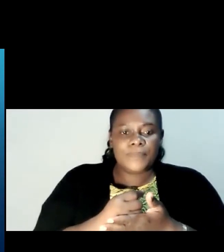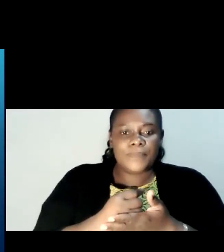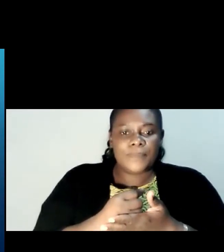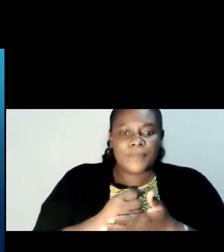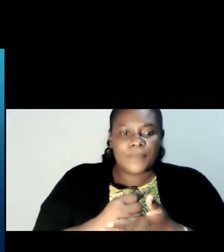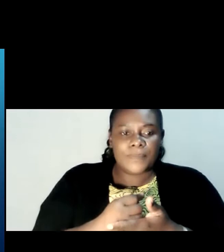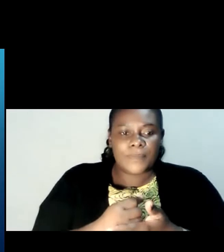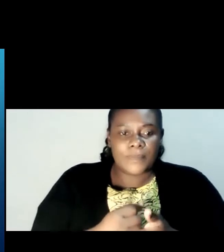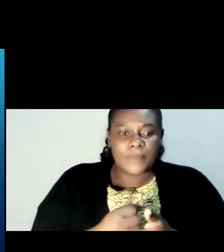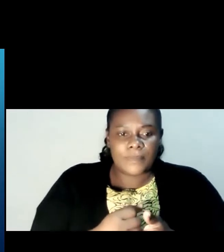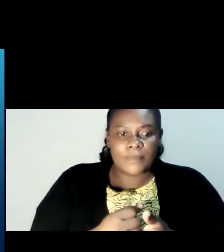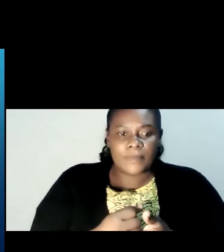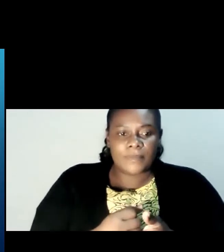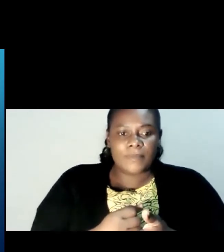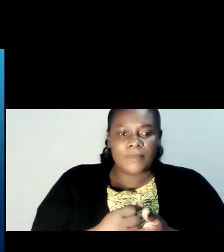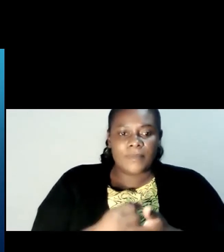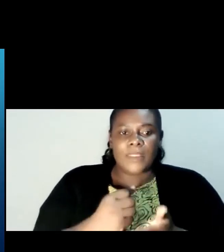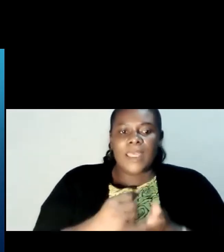anxiety.